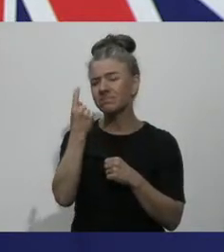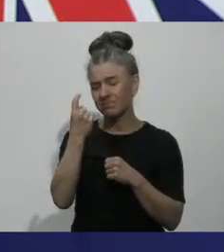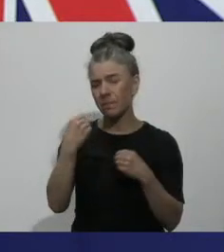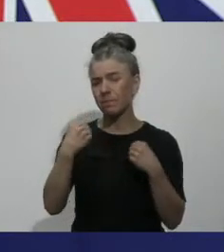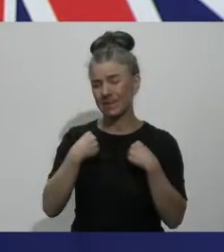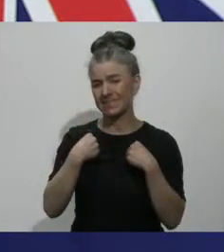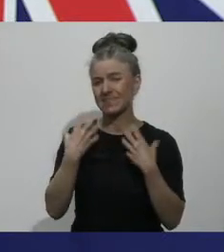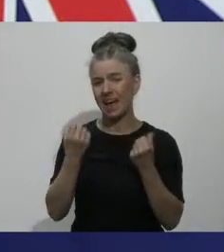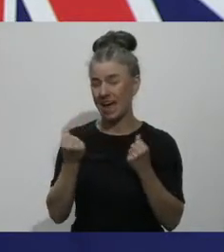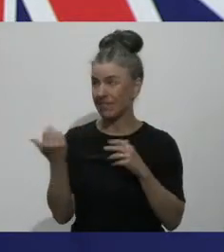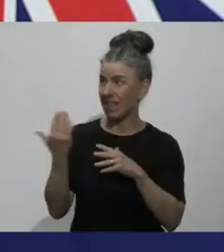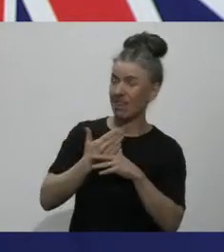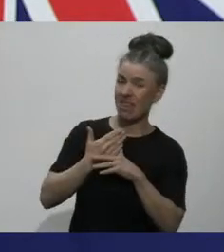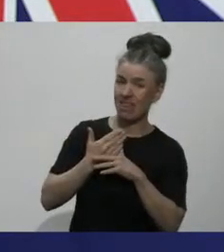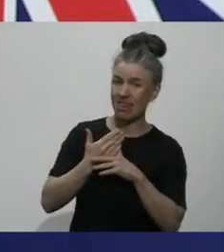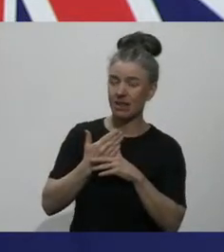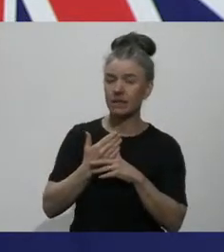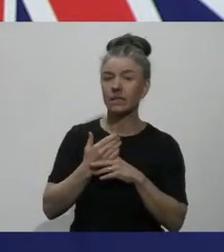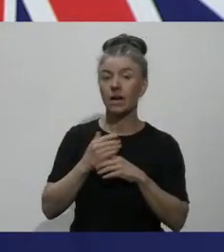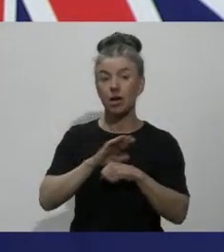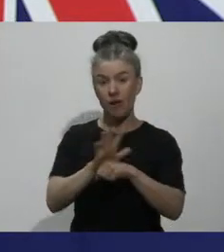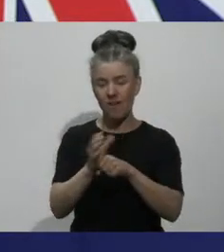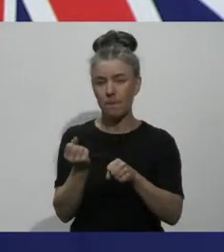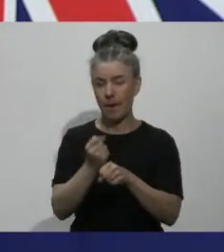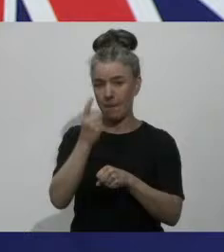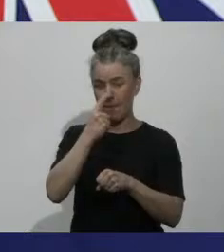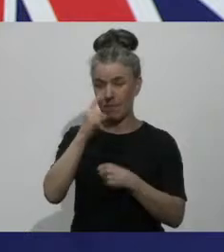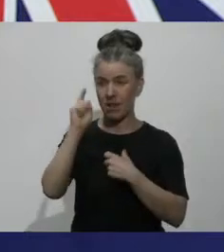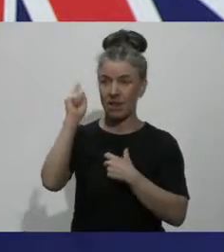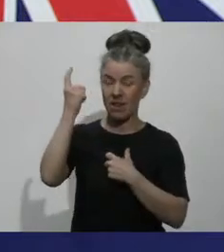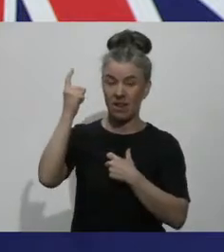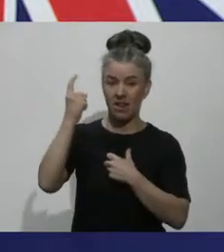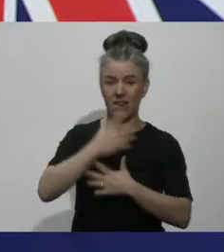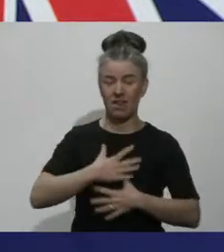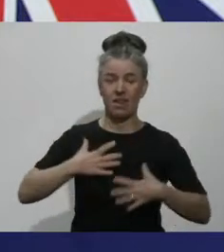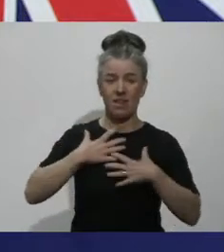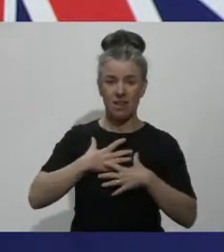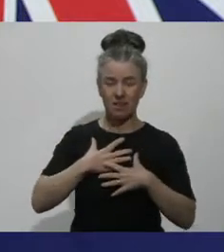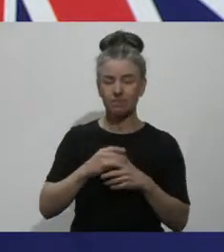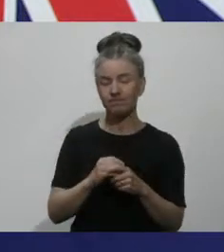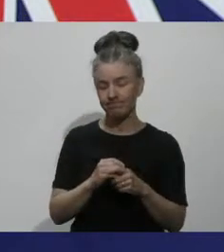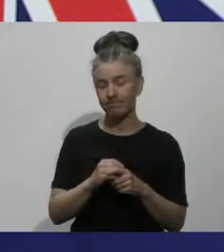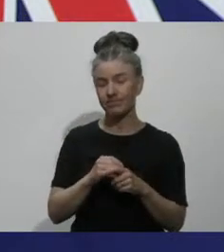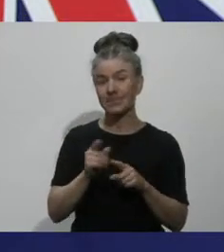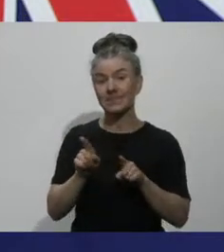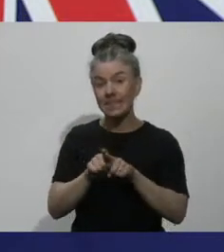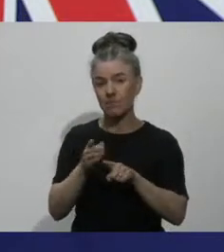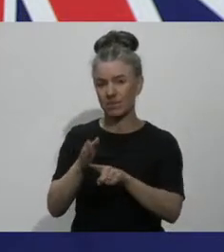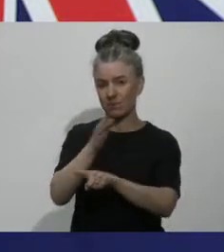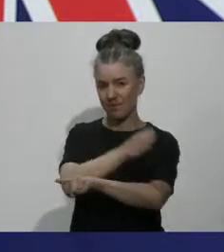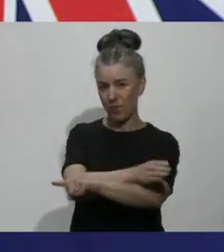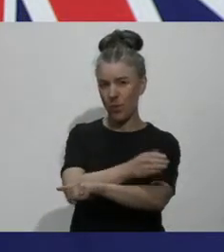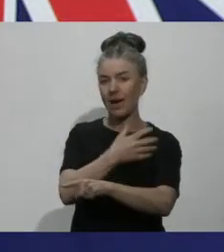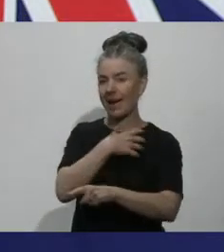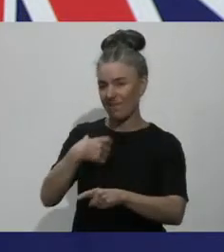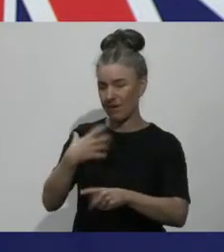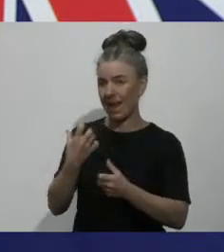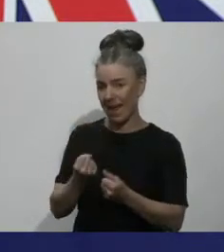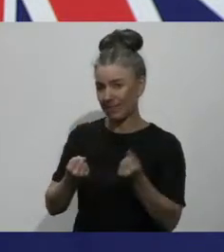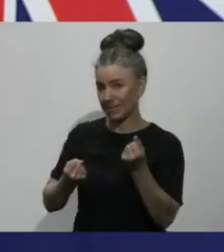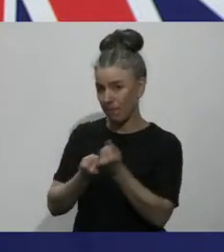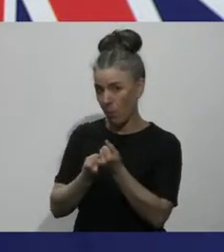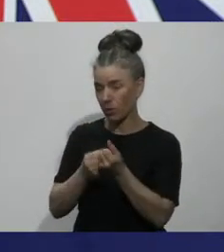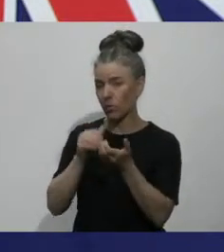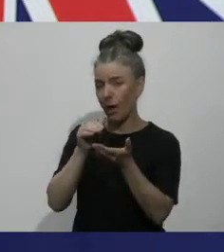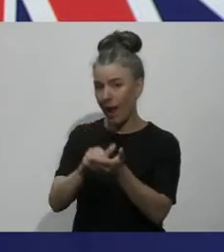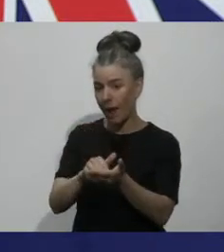and the anxiety that this outbreak will be causing. As before, we will use what tools we have to protect